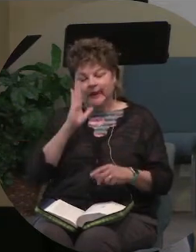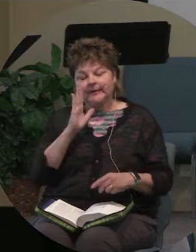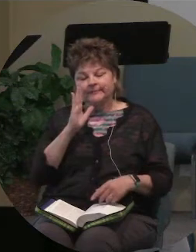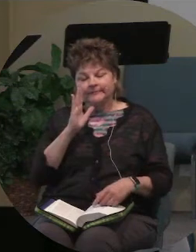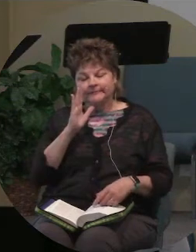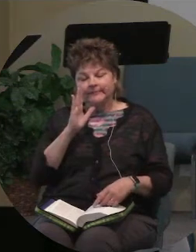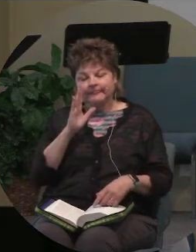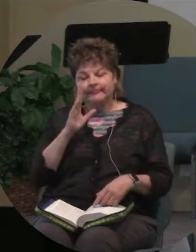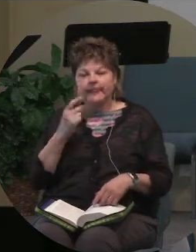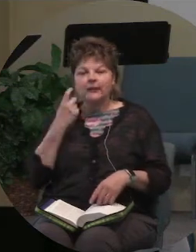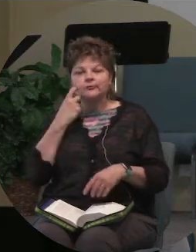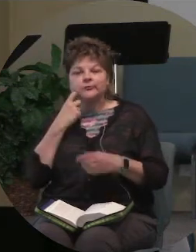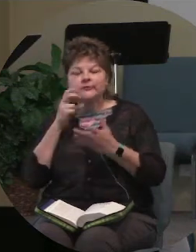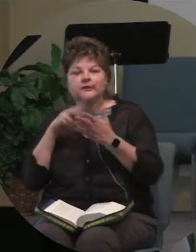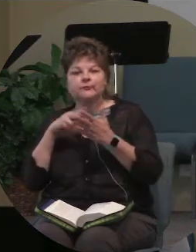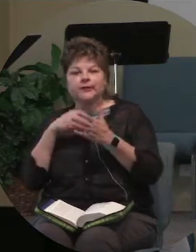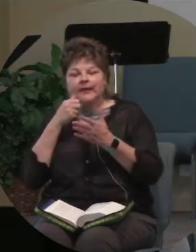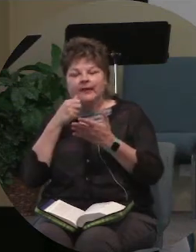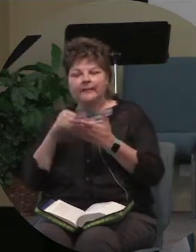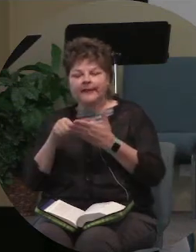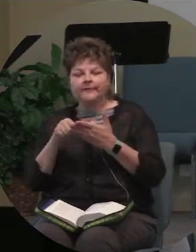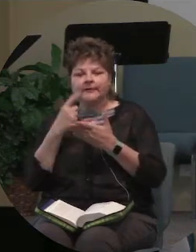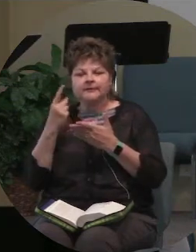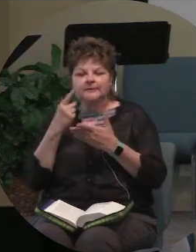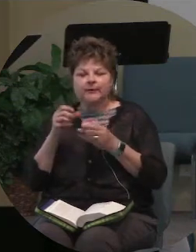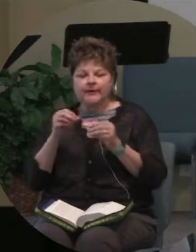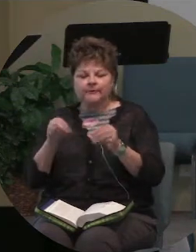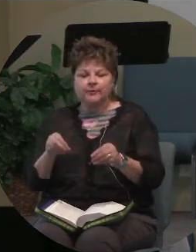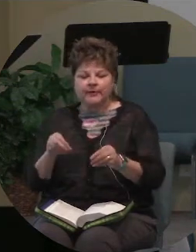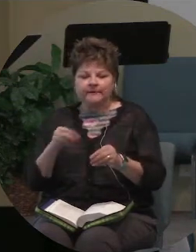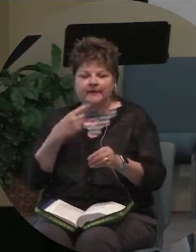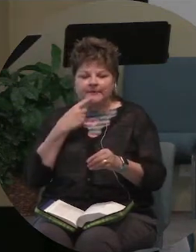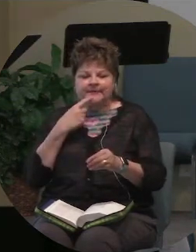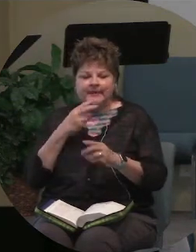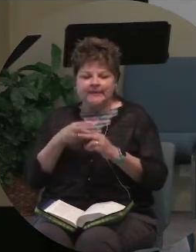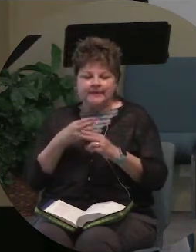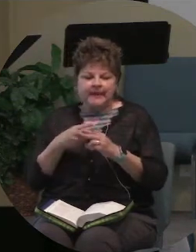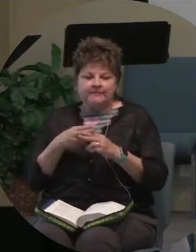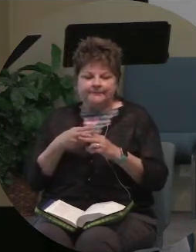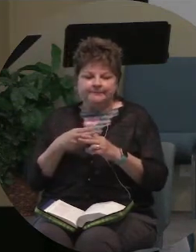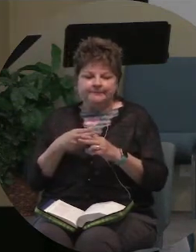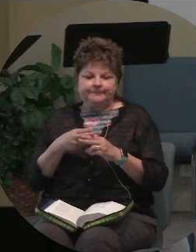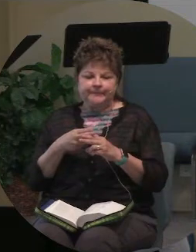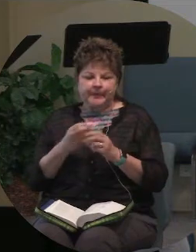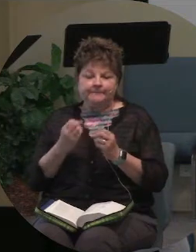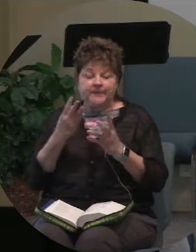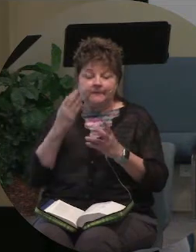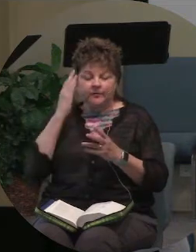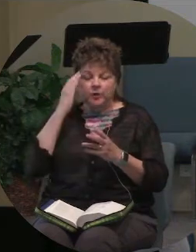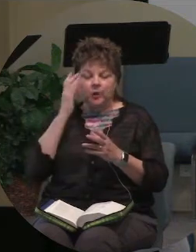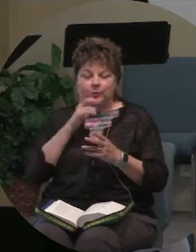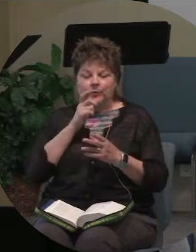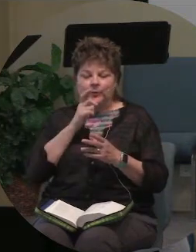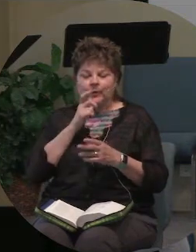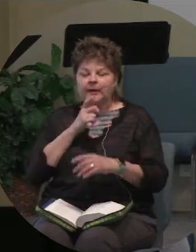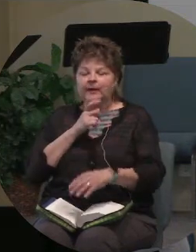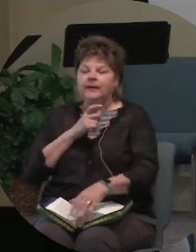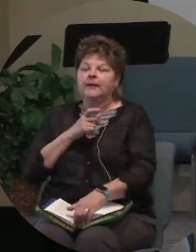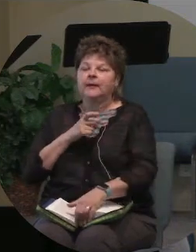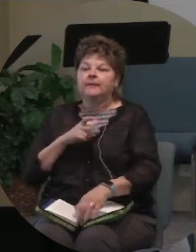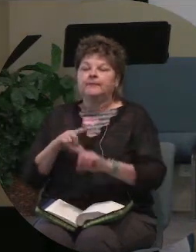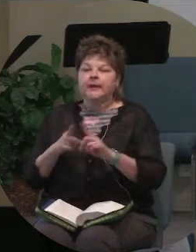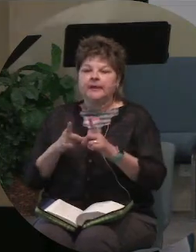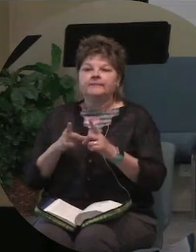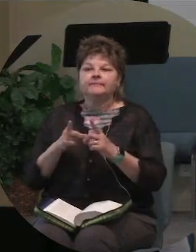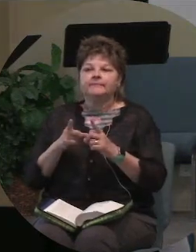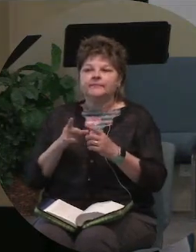I was reading a letter that someone had posted, and if I were to say her name, many of you would know who she was. But she ended her